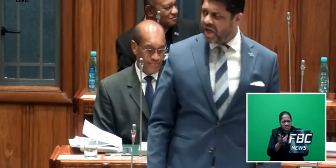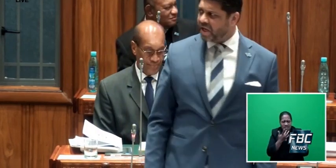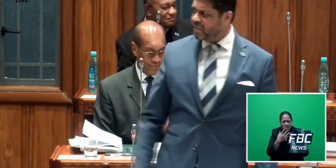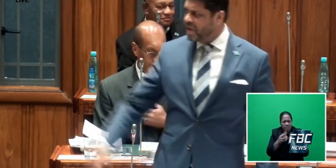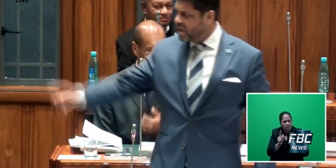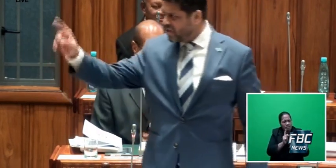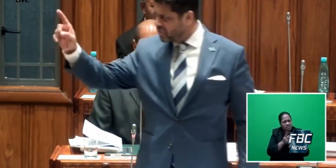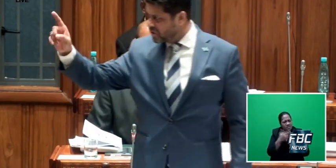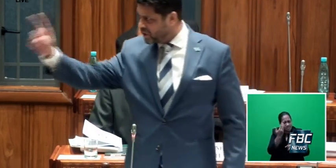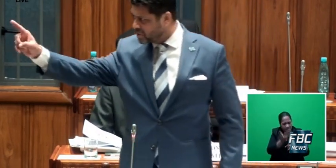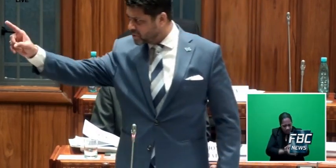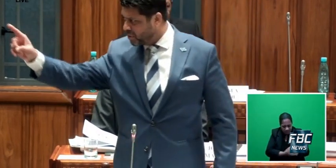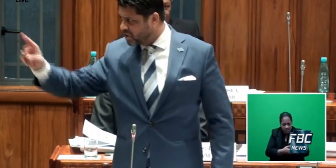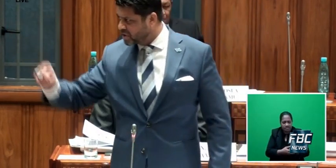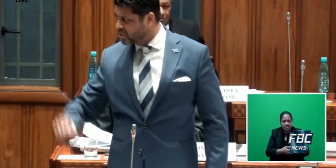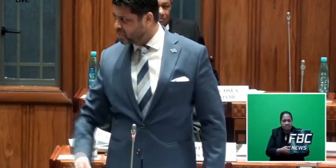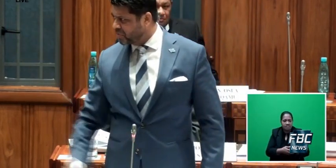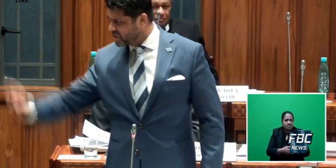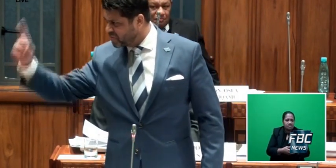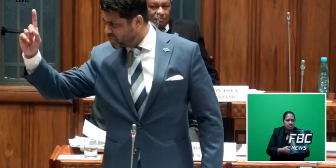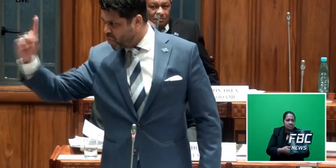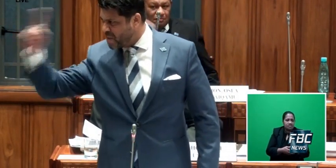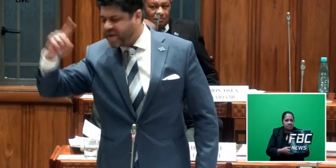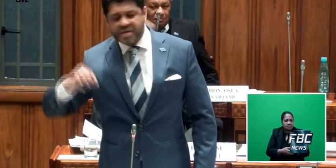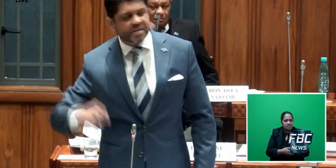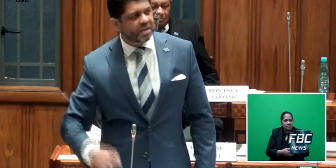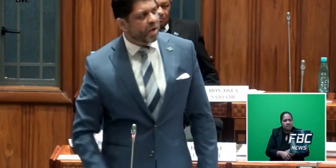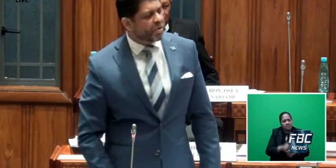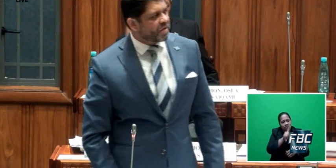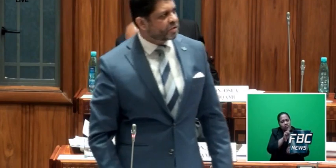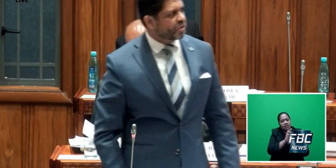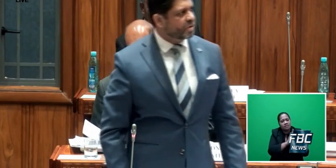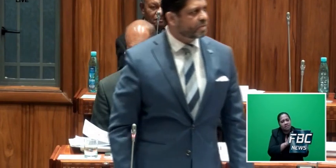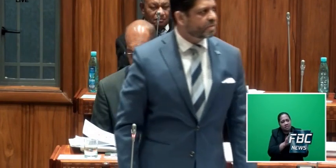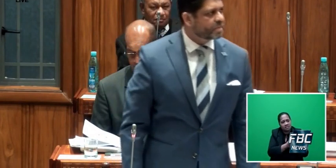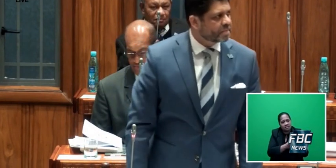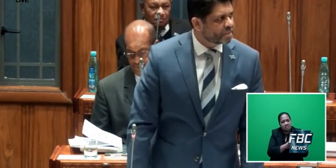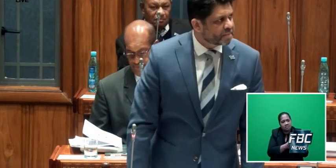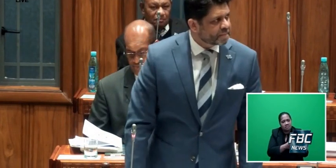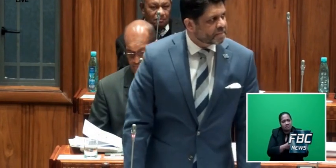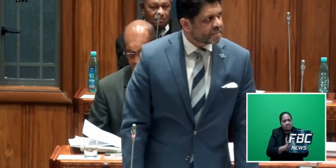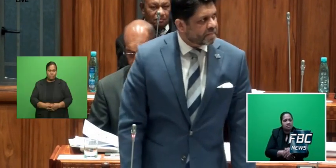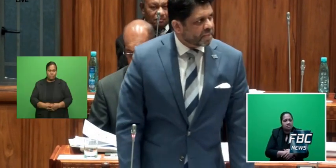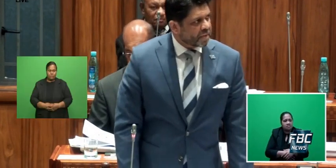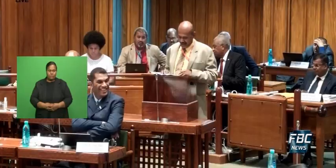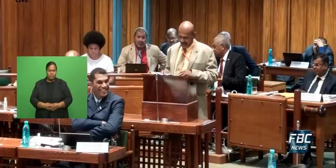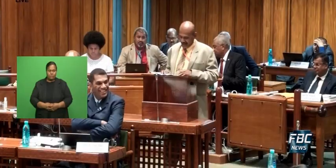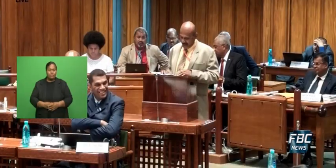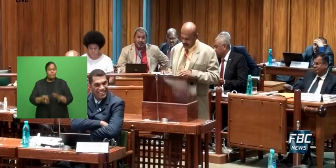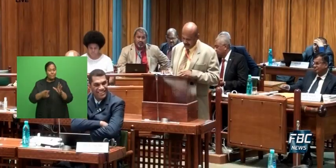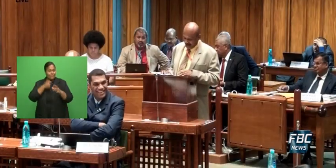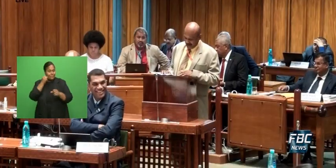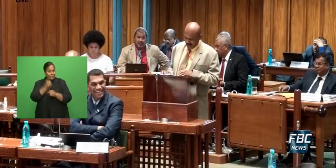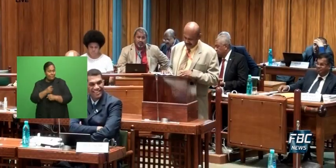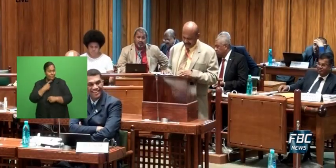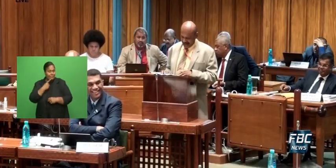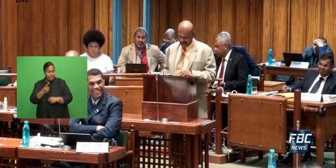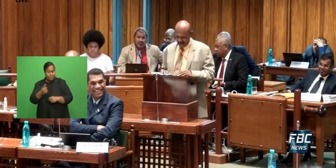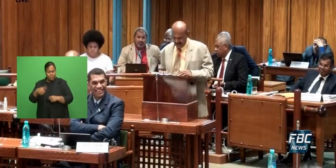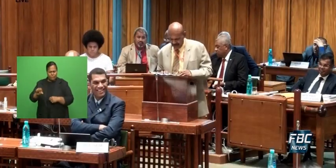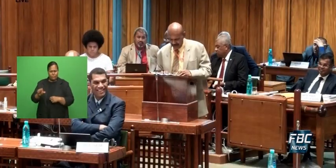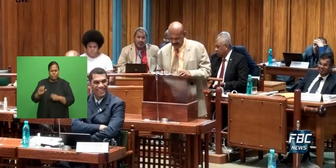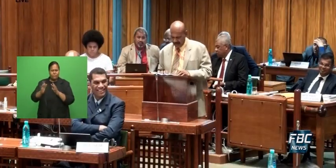leader like him than for the treacherous politics that you profess even for 1 minute. I will not ever join you. Syed Kayum says the use of the email